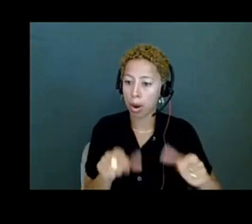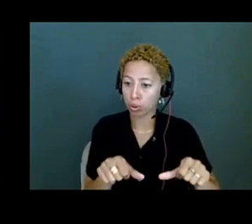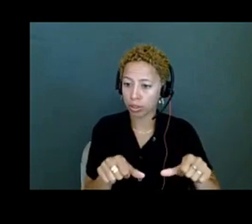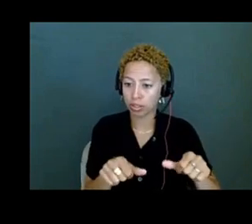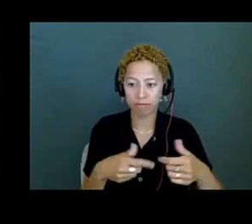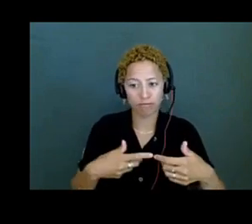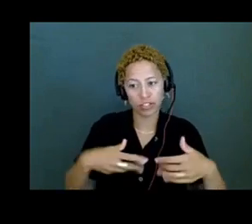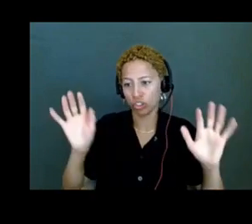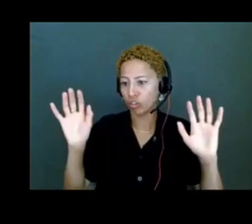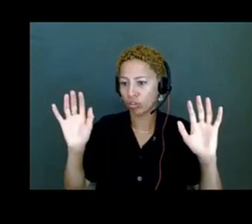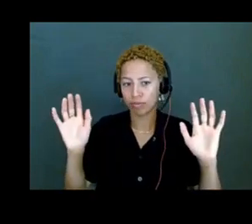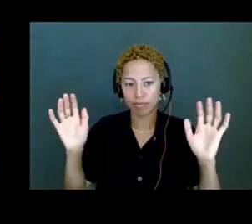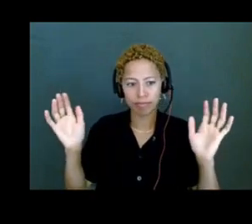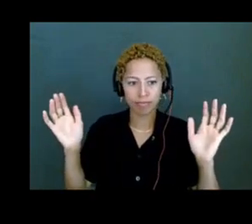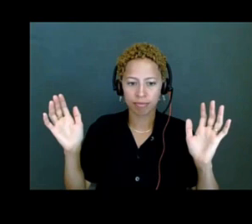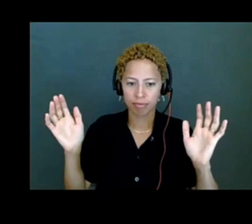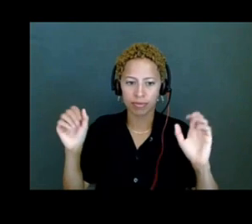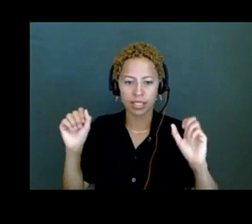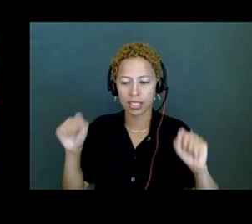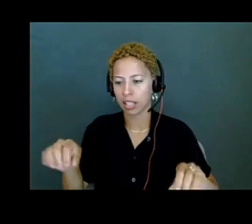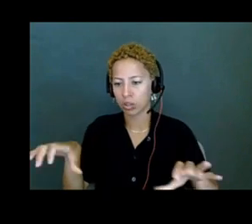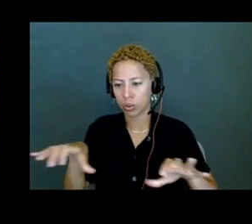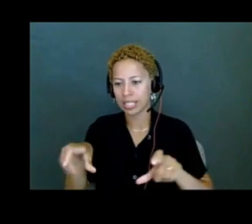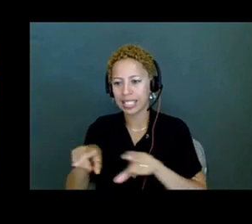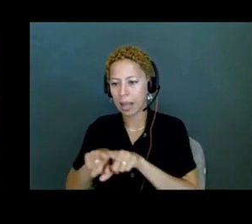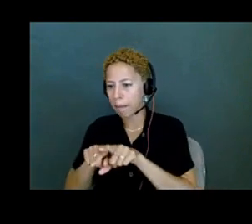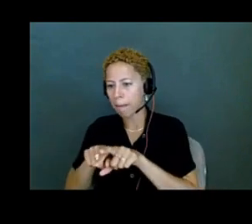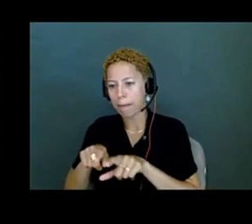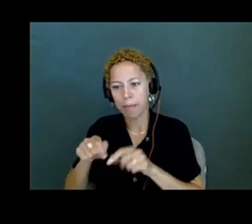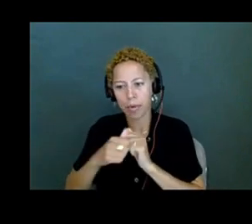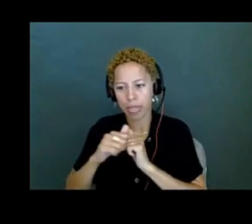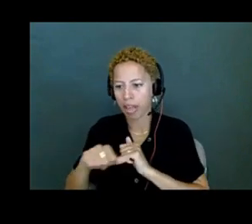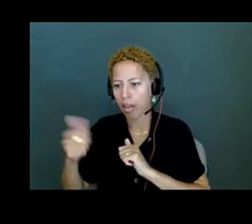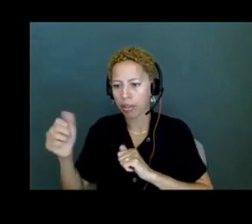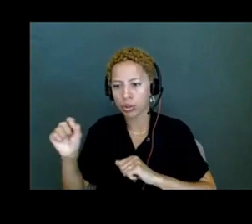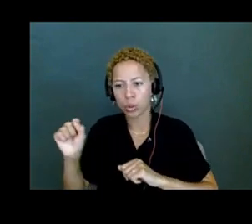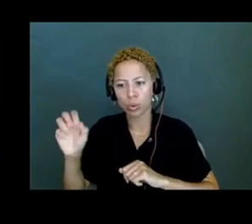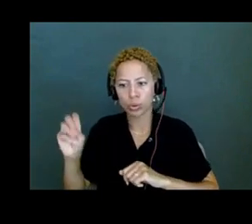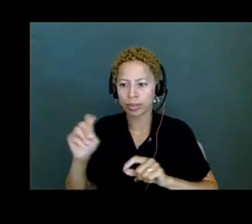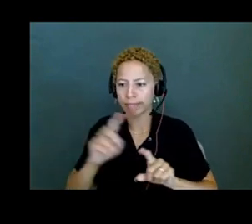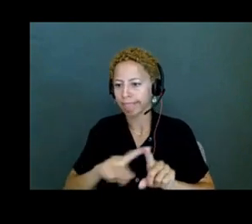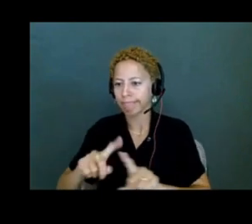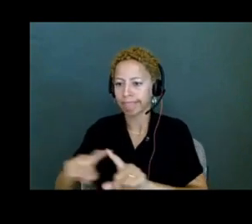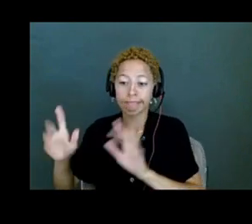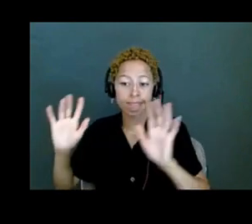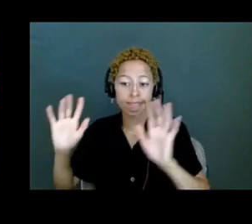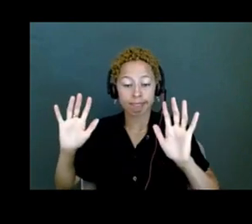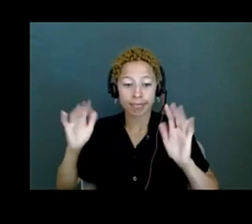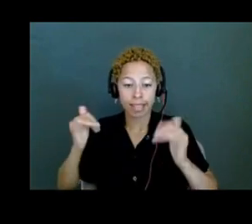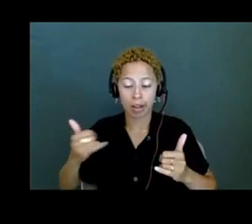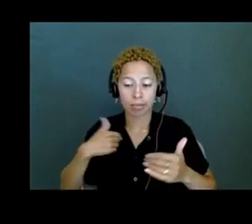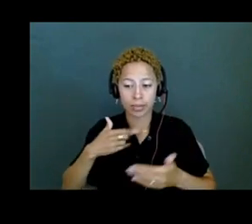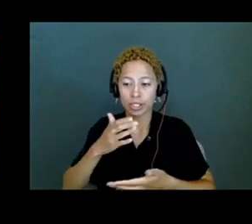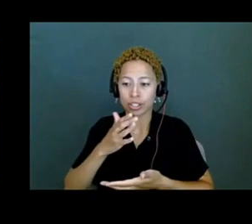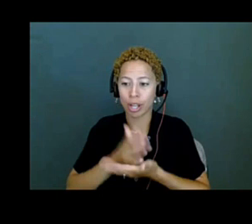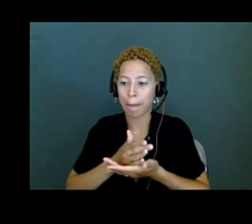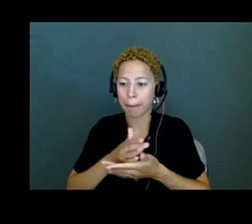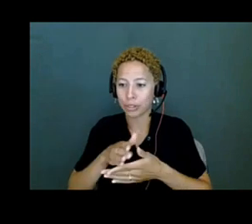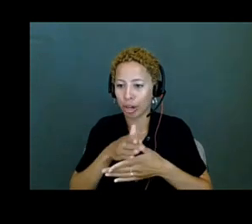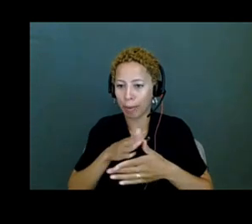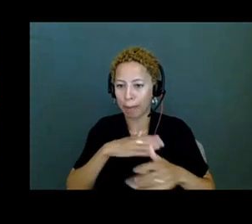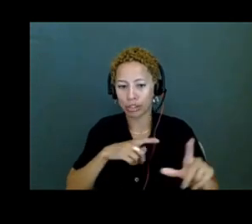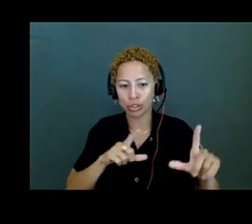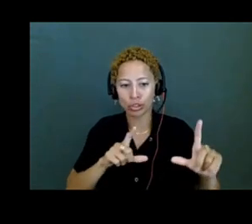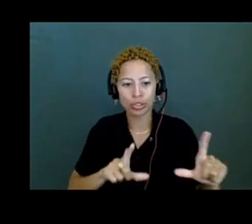done deal. And I could do exactly the same thing with all of my other social medias. And I'm going to stop sharing now. Ah,